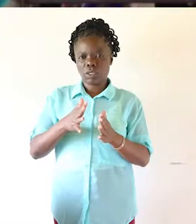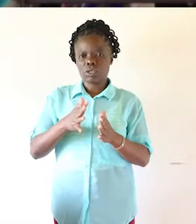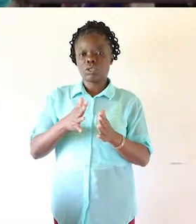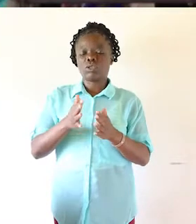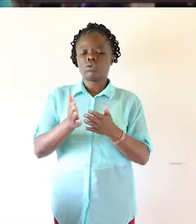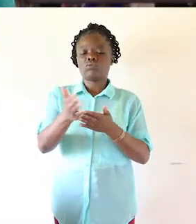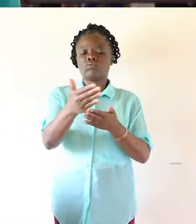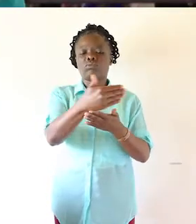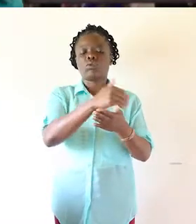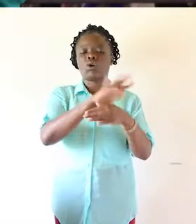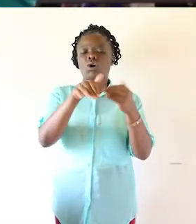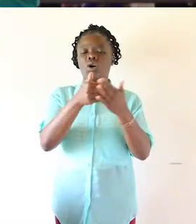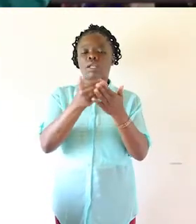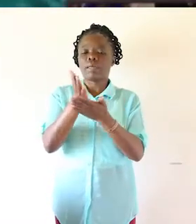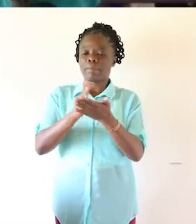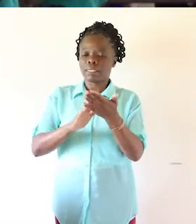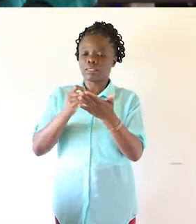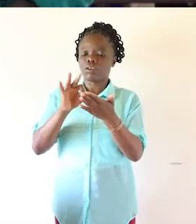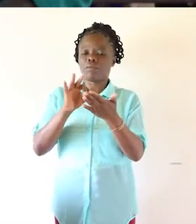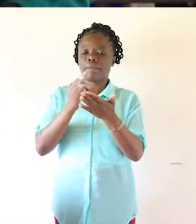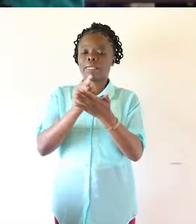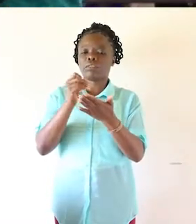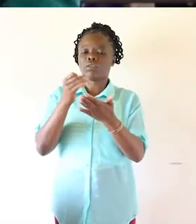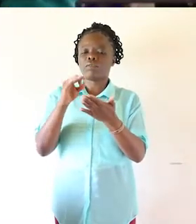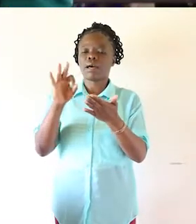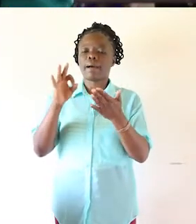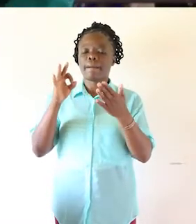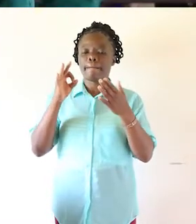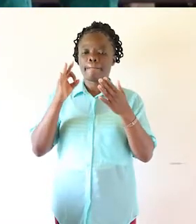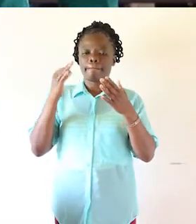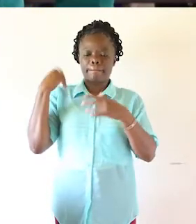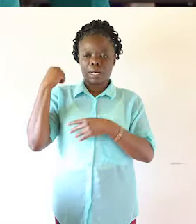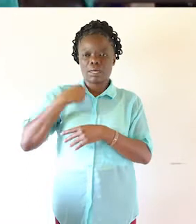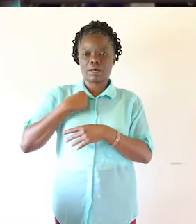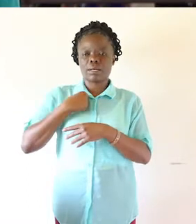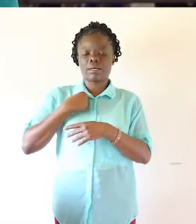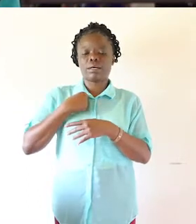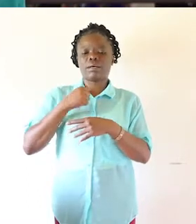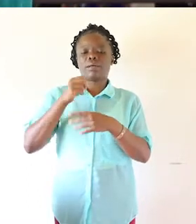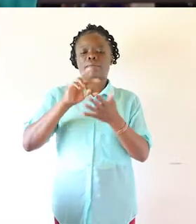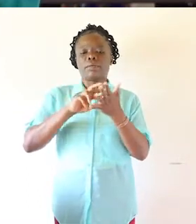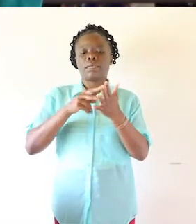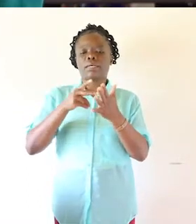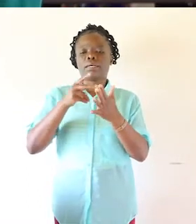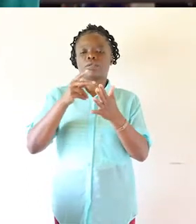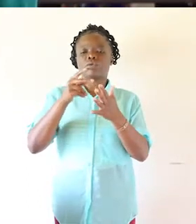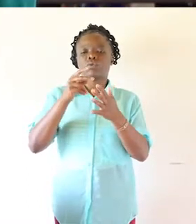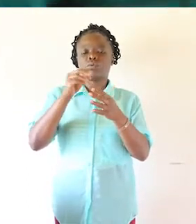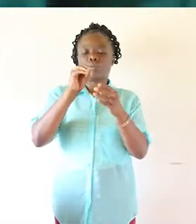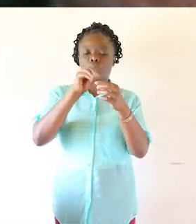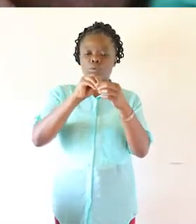to assemble the pieces or parts of the bag by first identifying the right and wrong